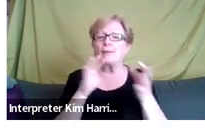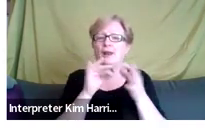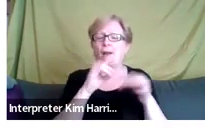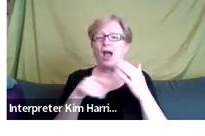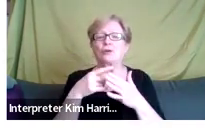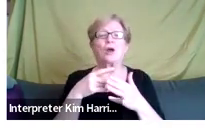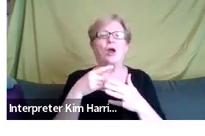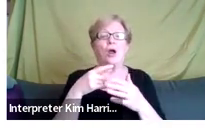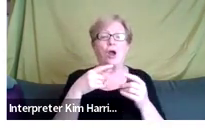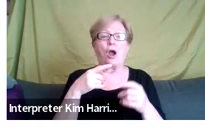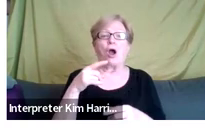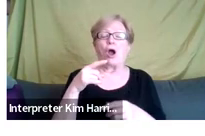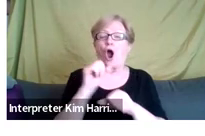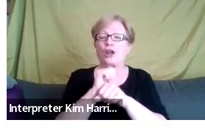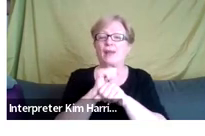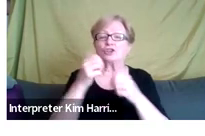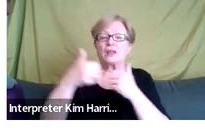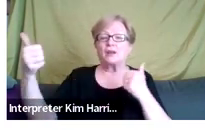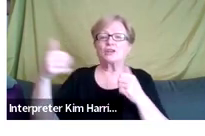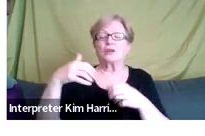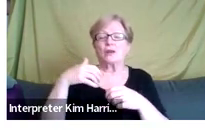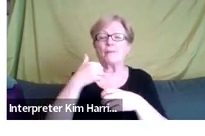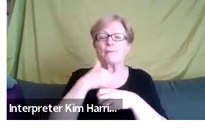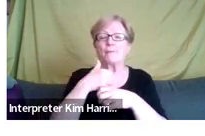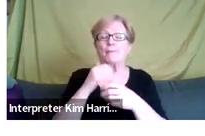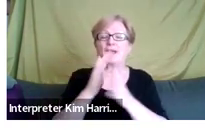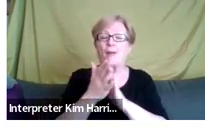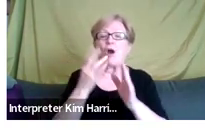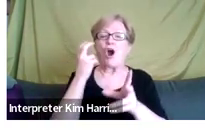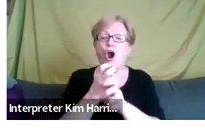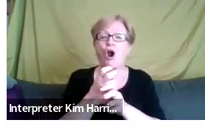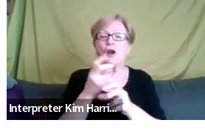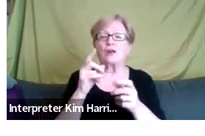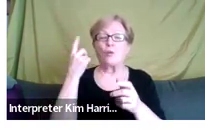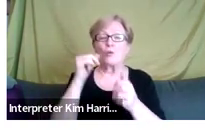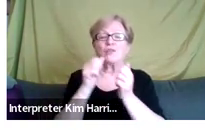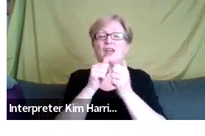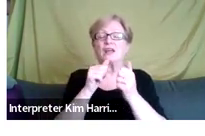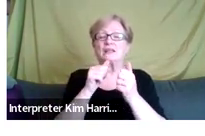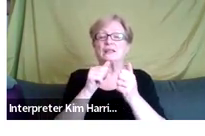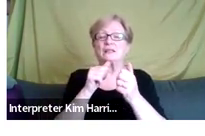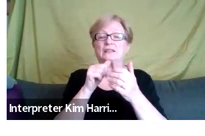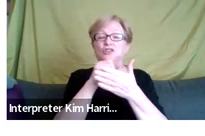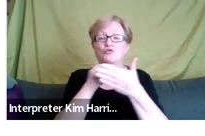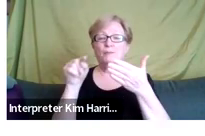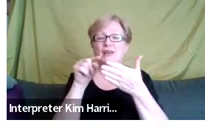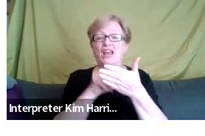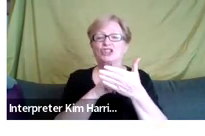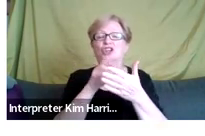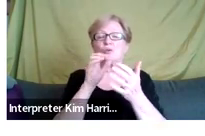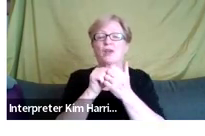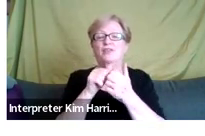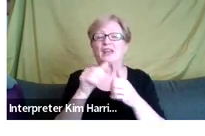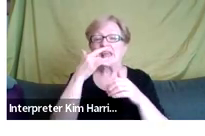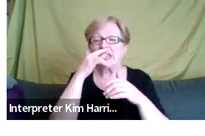occupational segregation making it hard to discrimination on working with kids when you have a disability. Exactly.